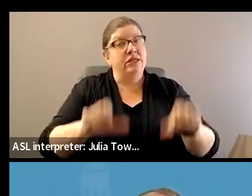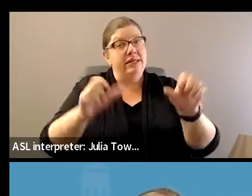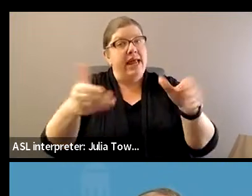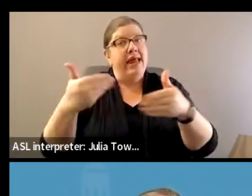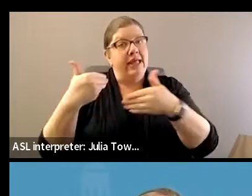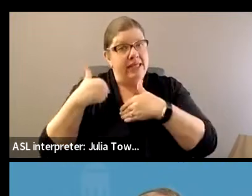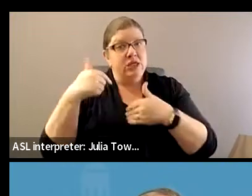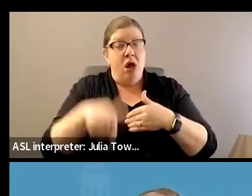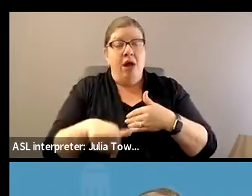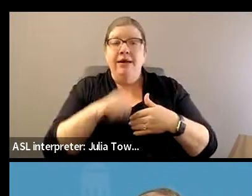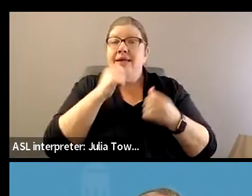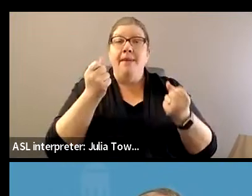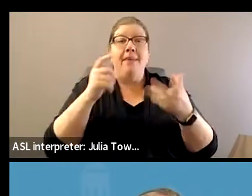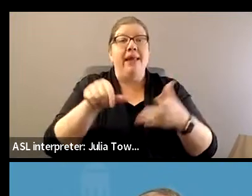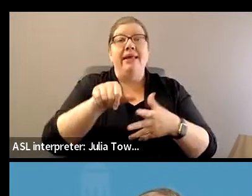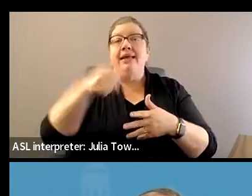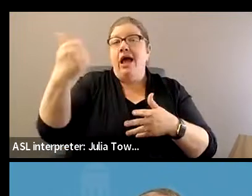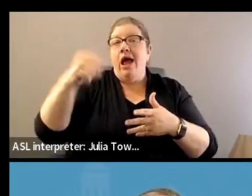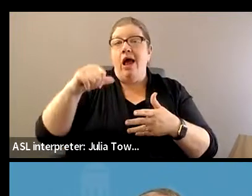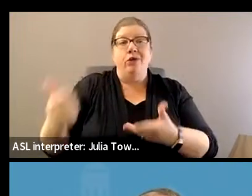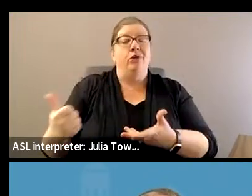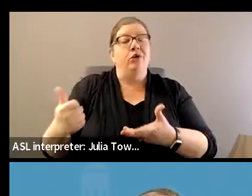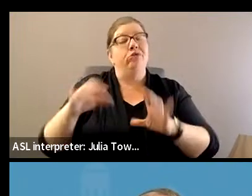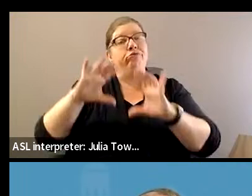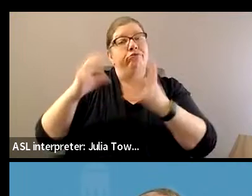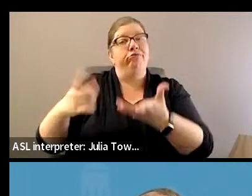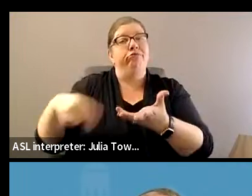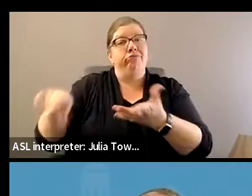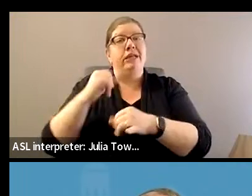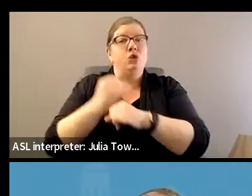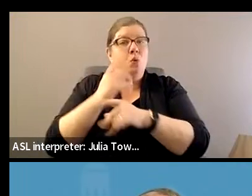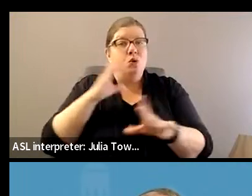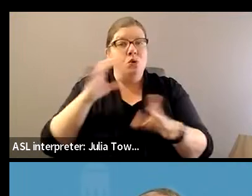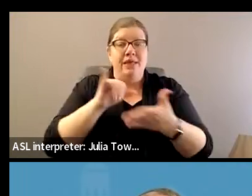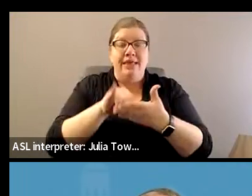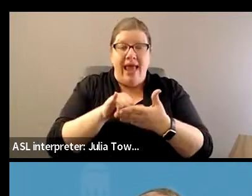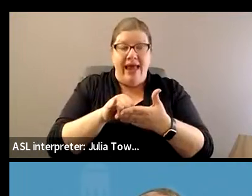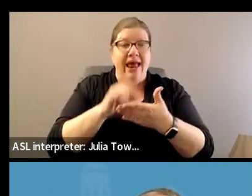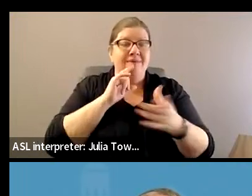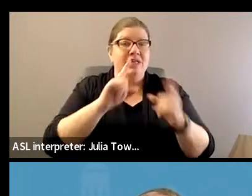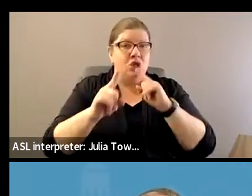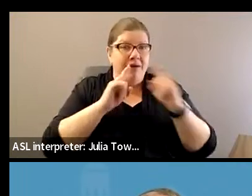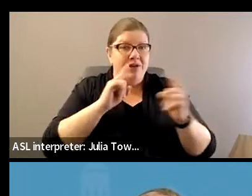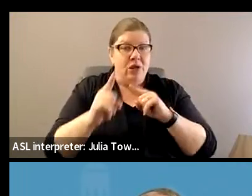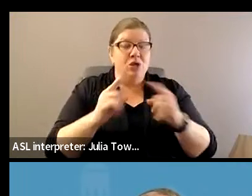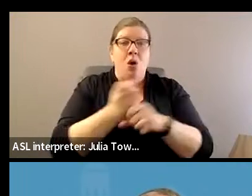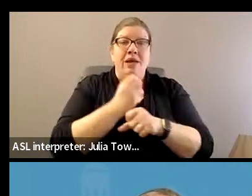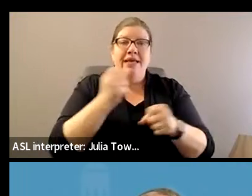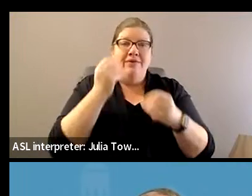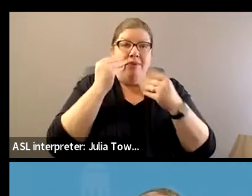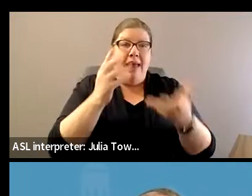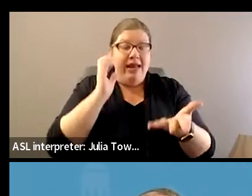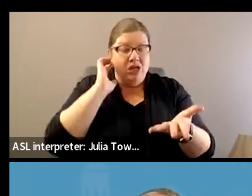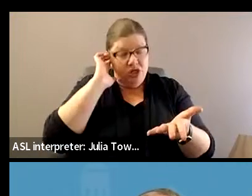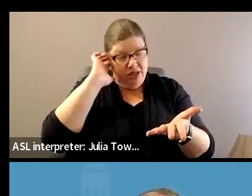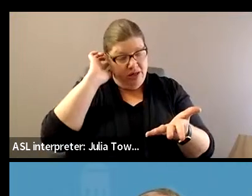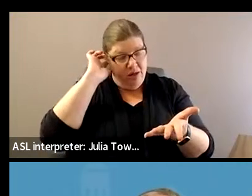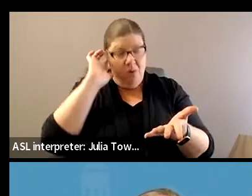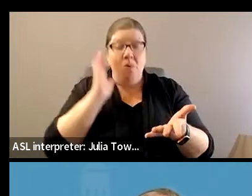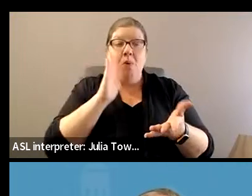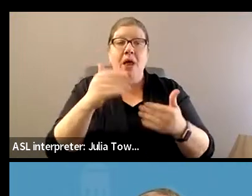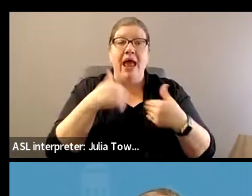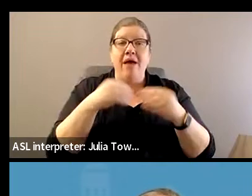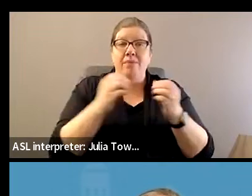think you're going to find many other institutions that would do that and have these conversations. And now we're starting to get this information back, and we'll have more